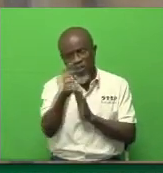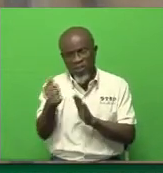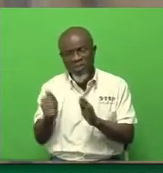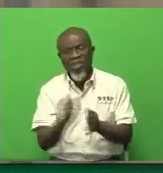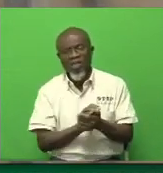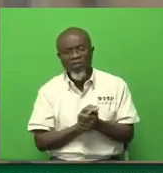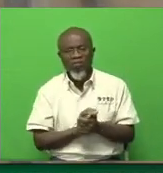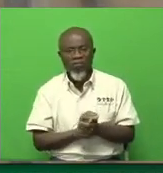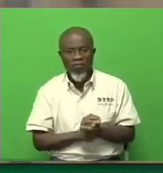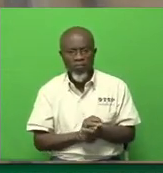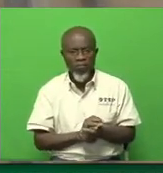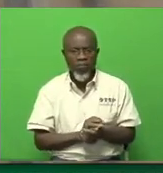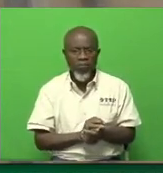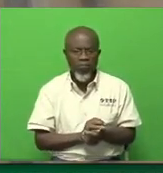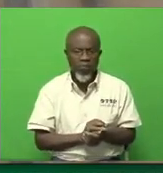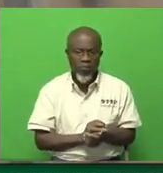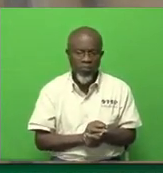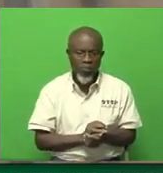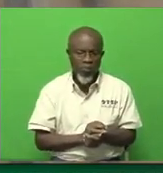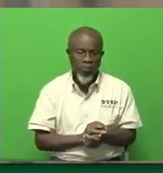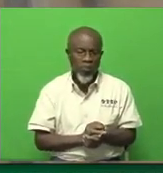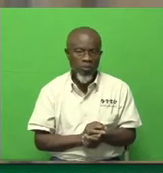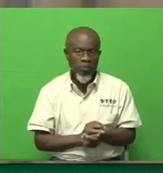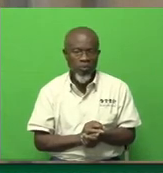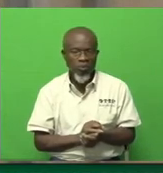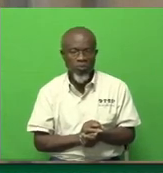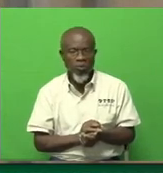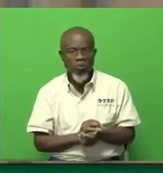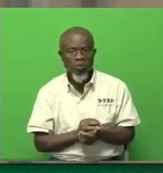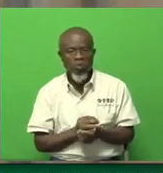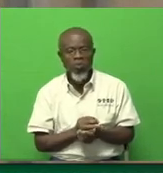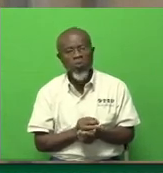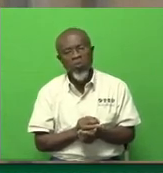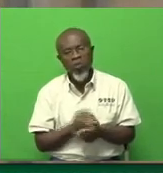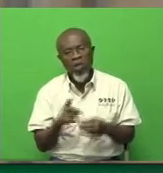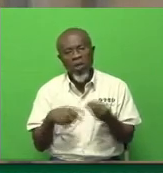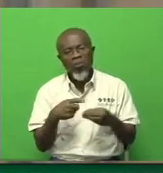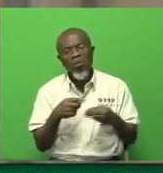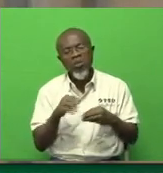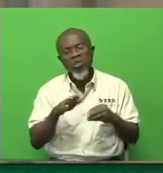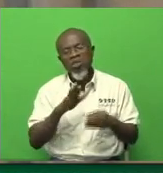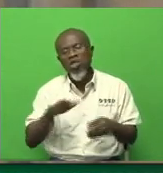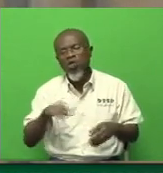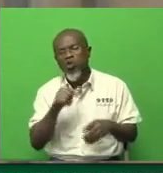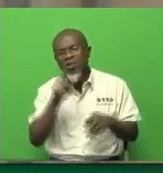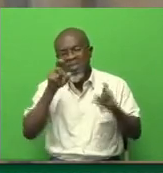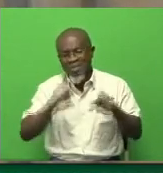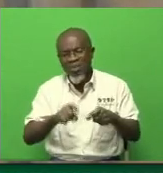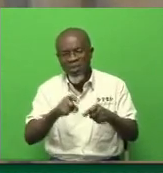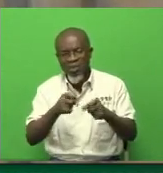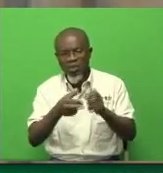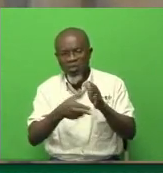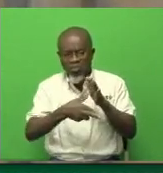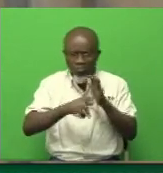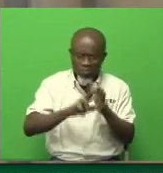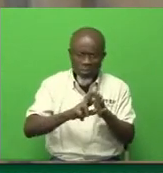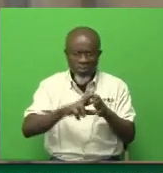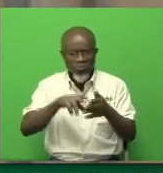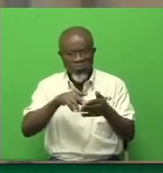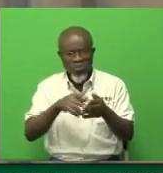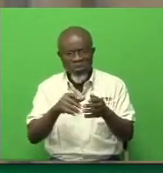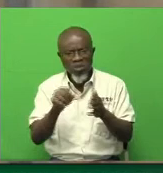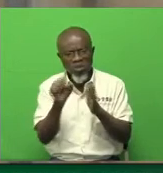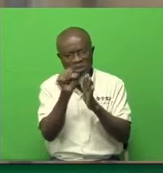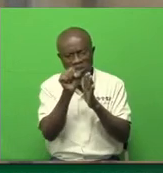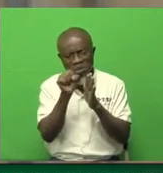opportunity what about the students who need to repeat subjects many times our students don't get all